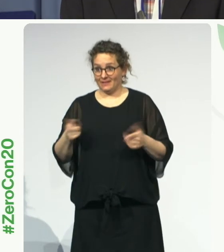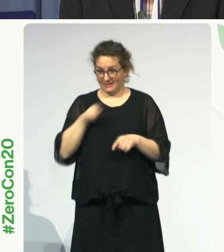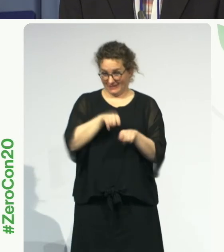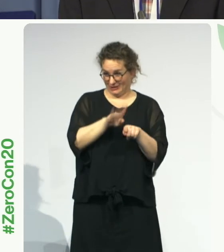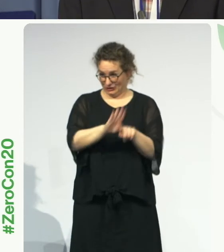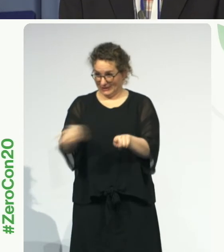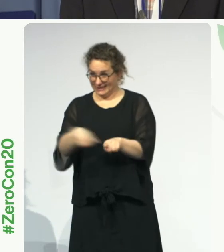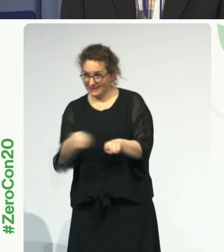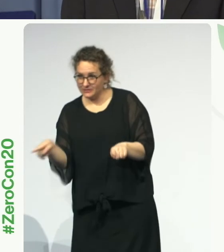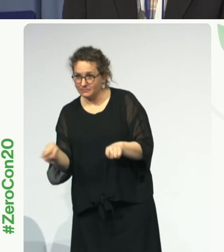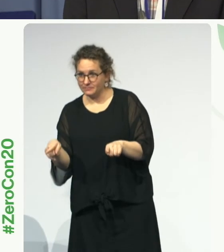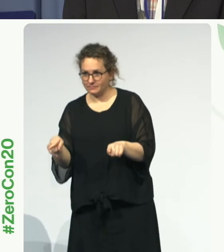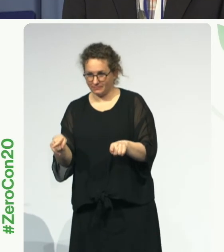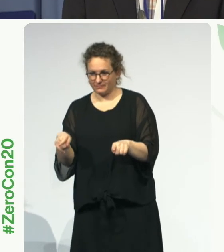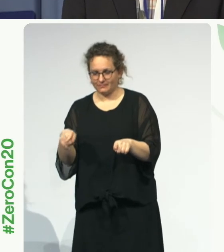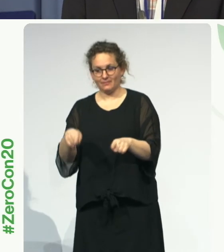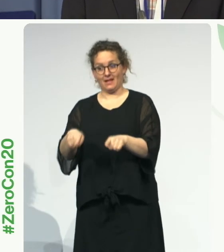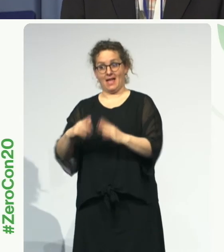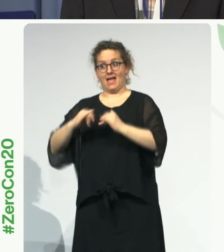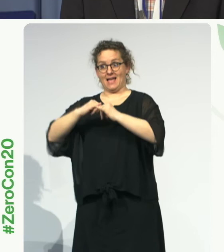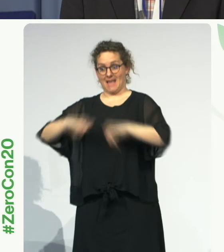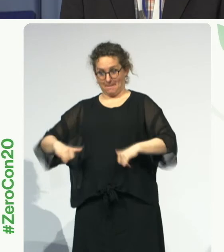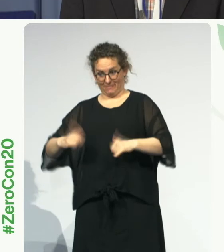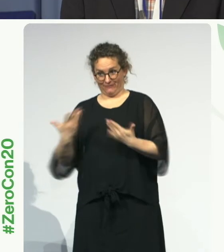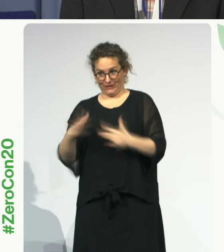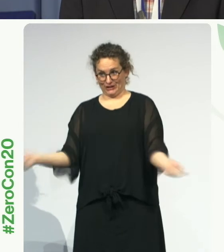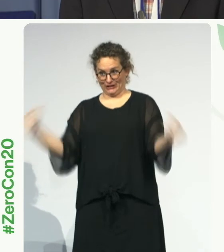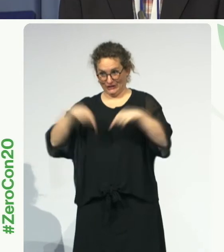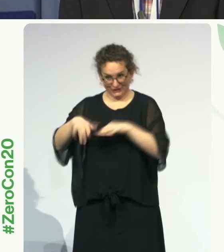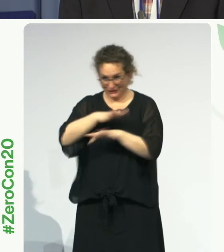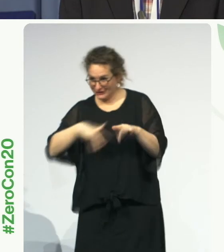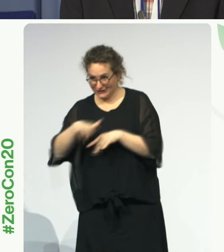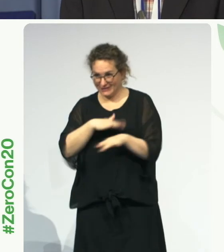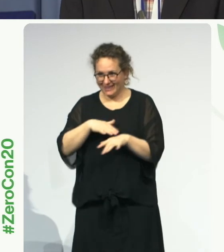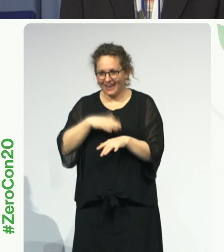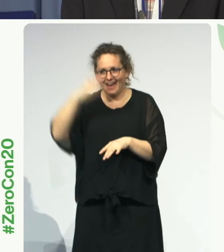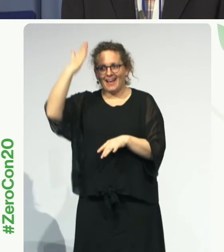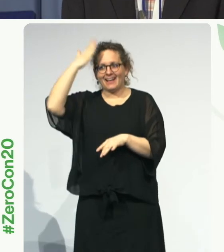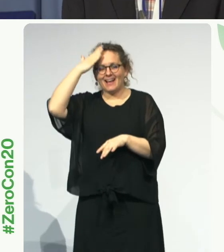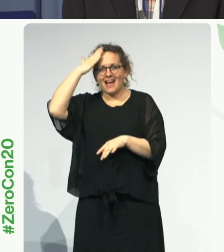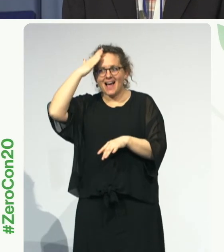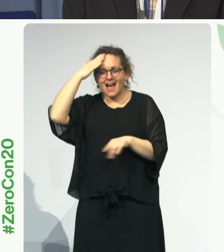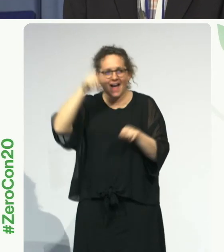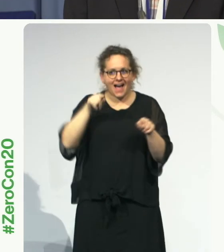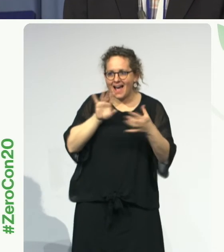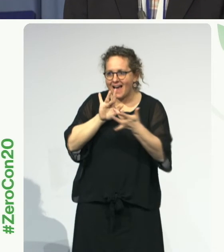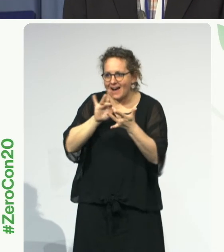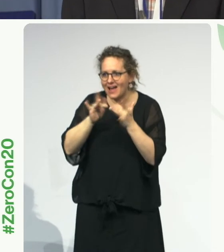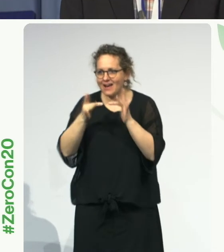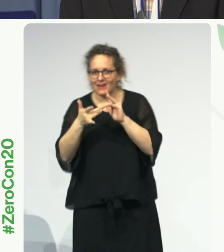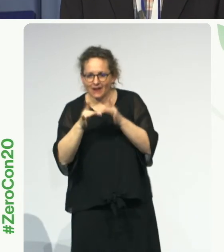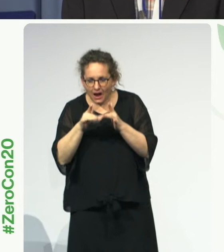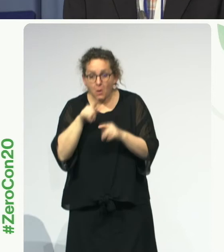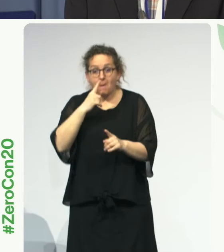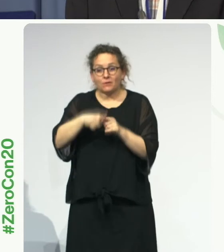our camps, we can pick those where we think they can benefit most from one of our facilities, and we offer them